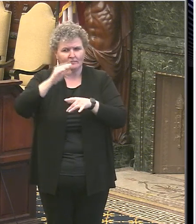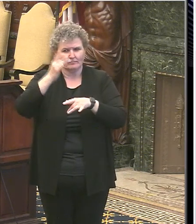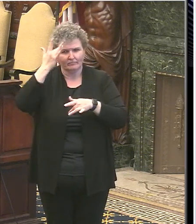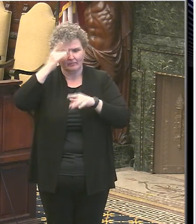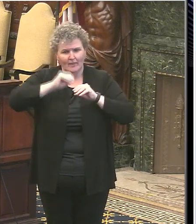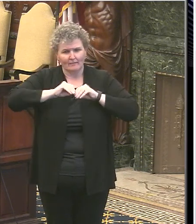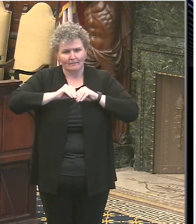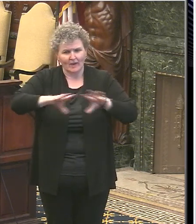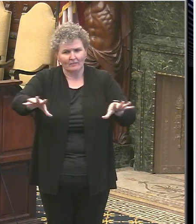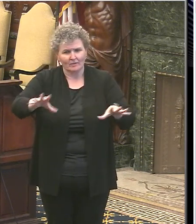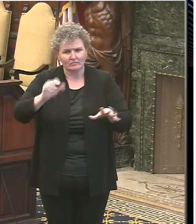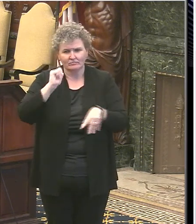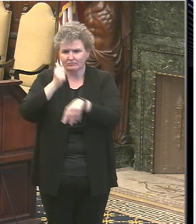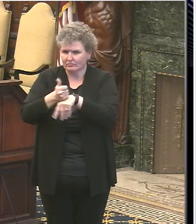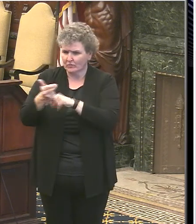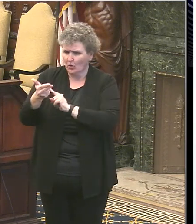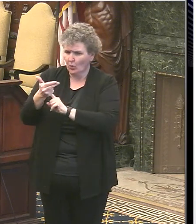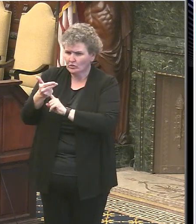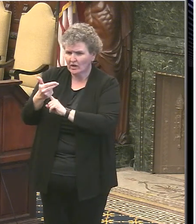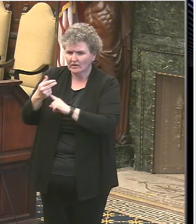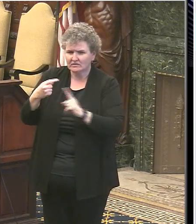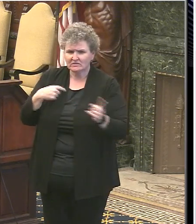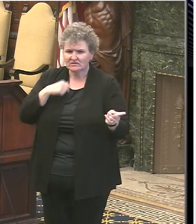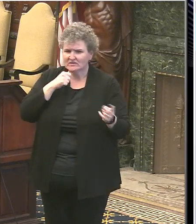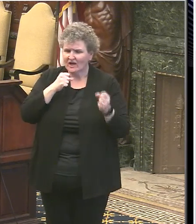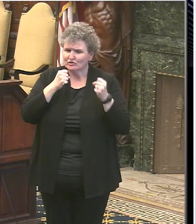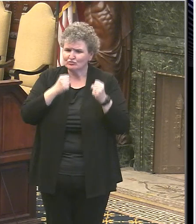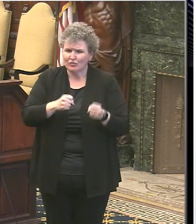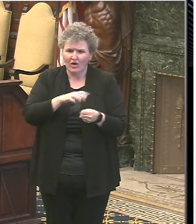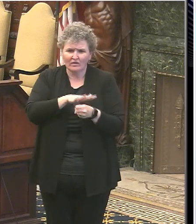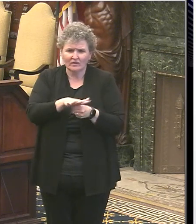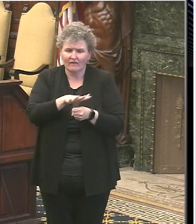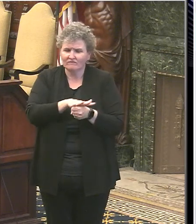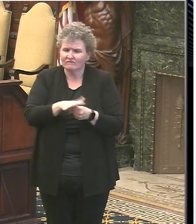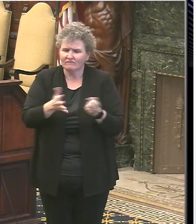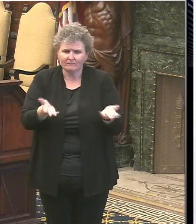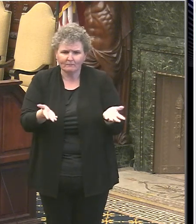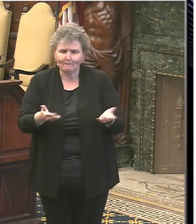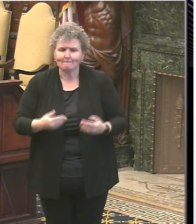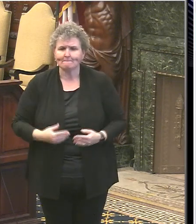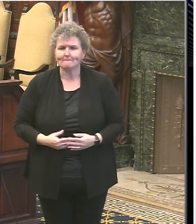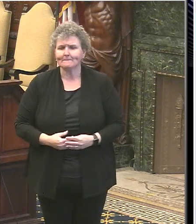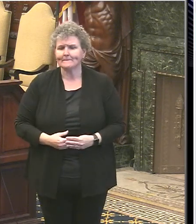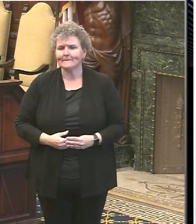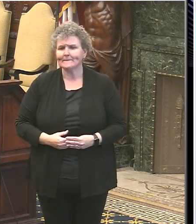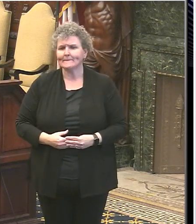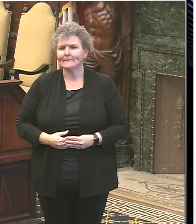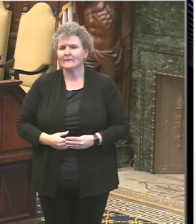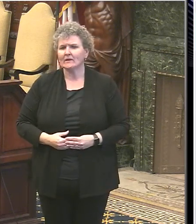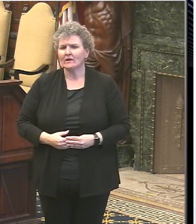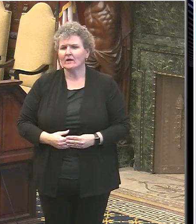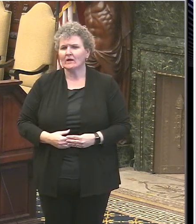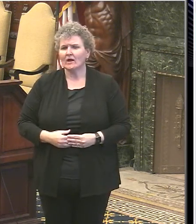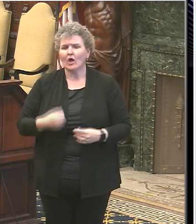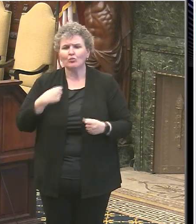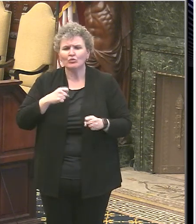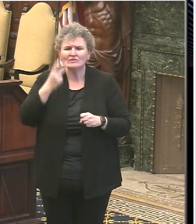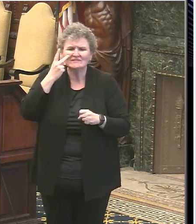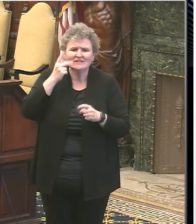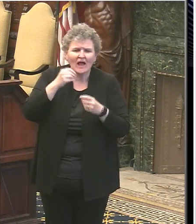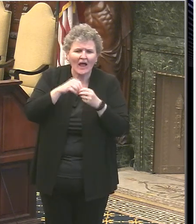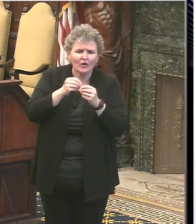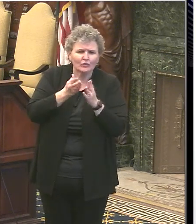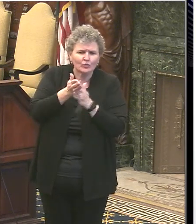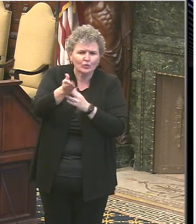is probably not strong. So we wanted to put it out again to see if there was an interest in some other use other